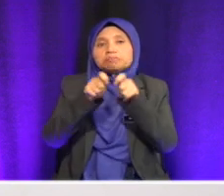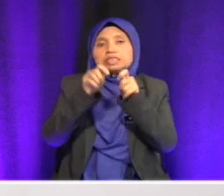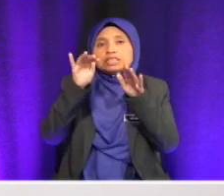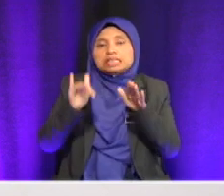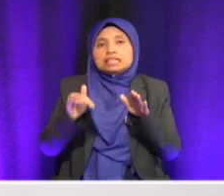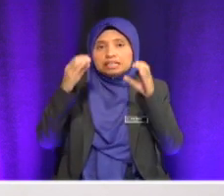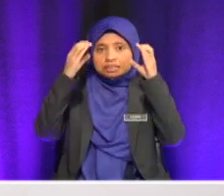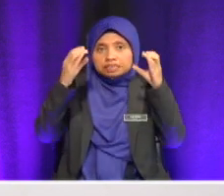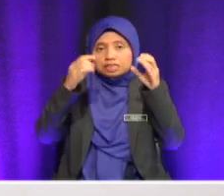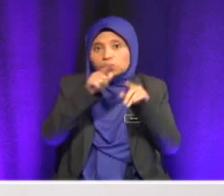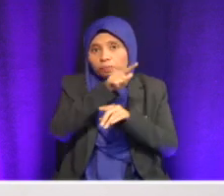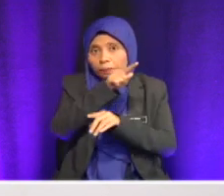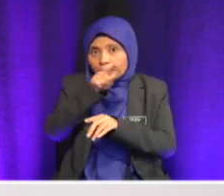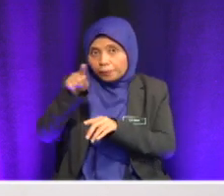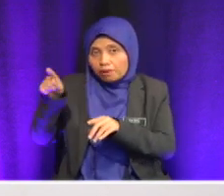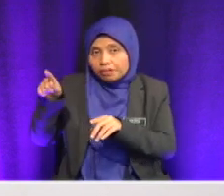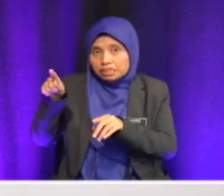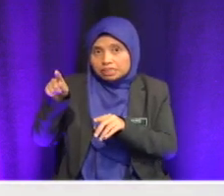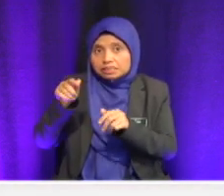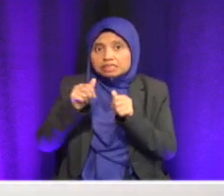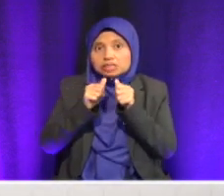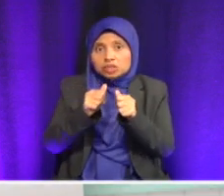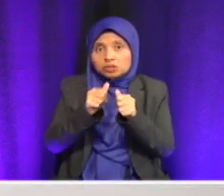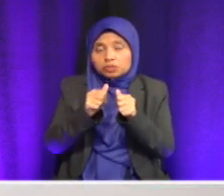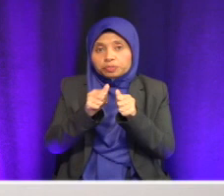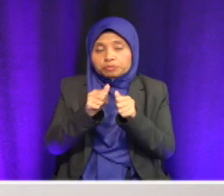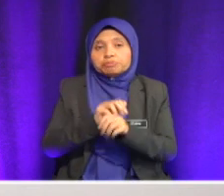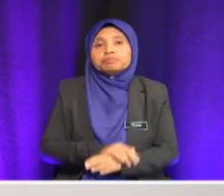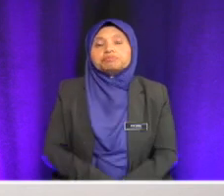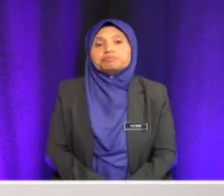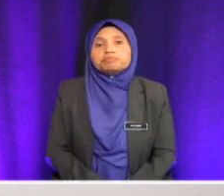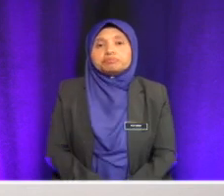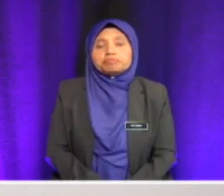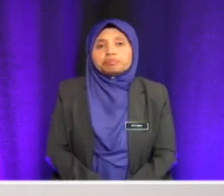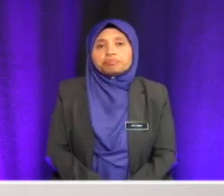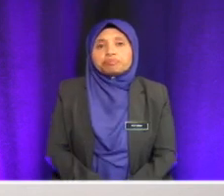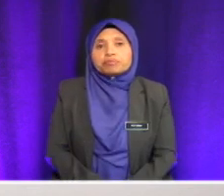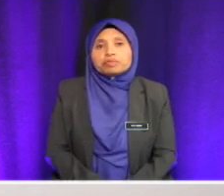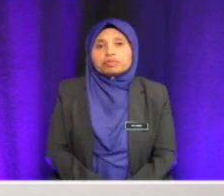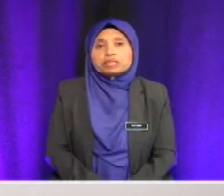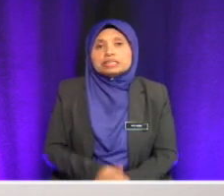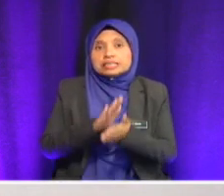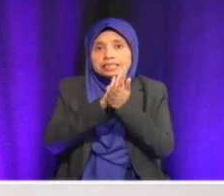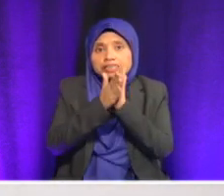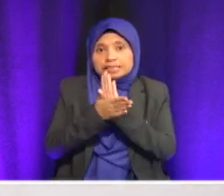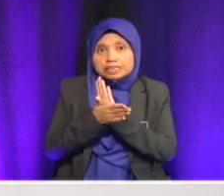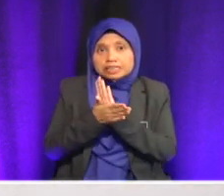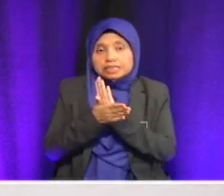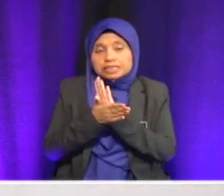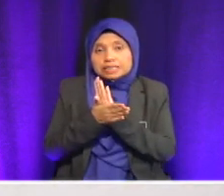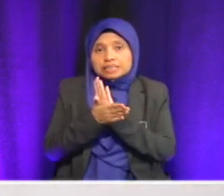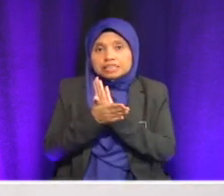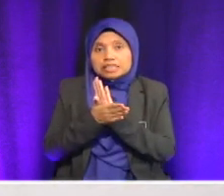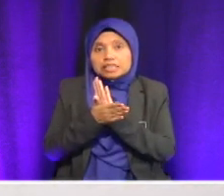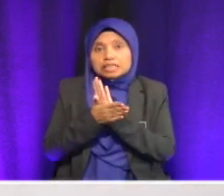Okay. Okay. Cars will run over and crack them. So the crows actually leave the nuts on